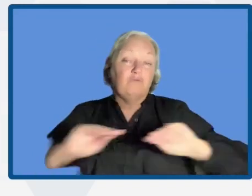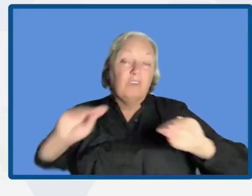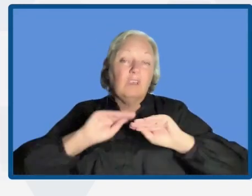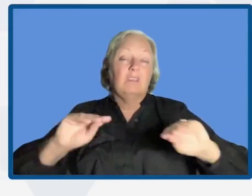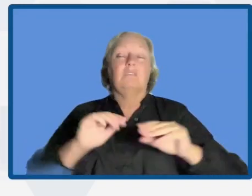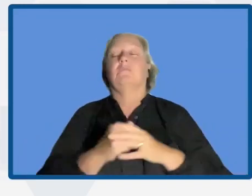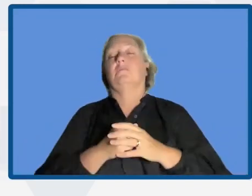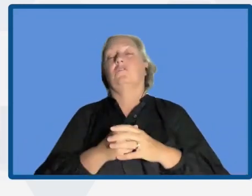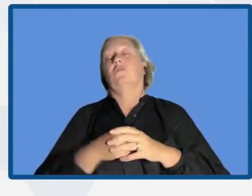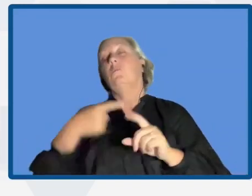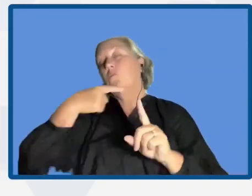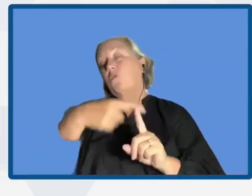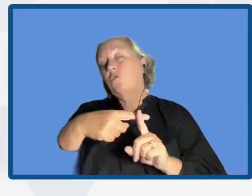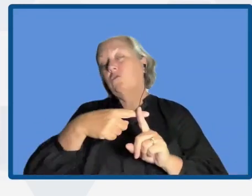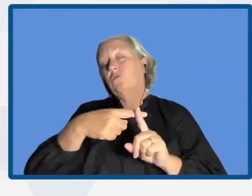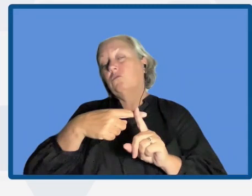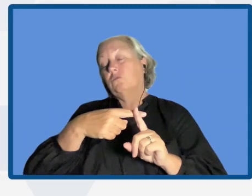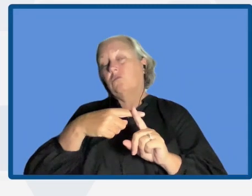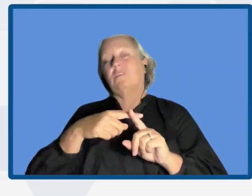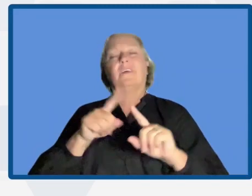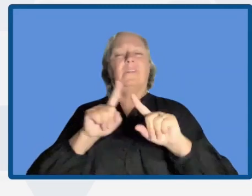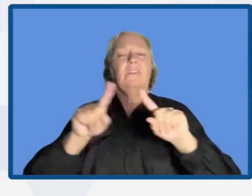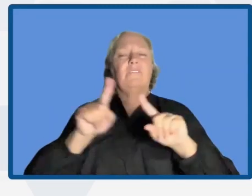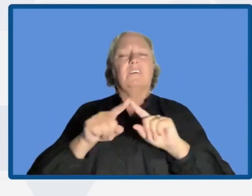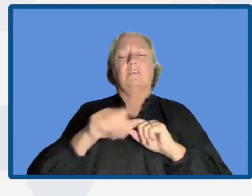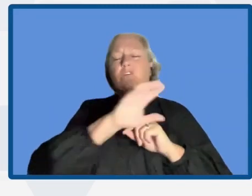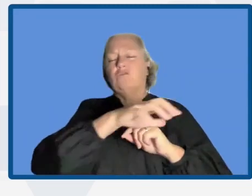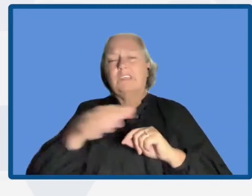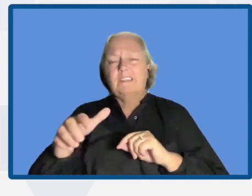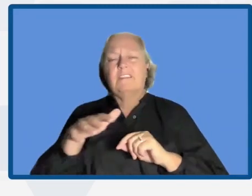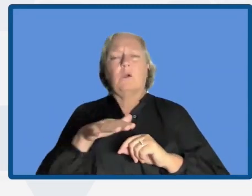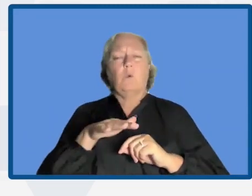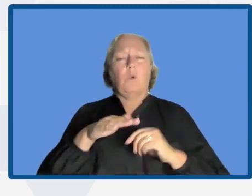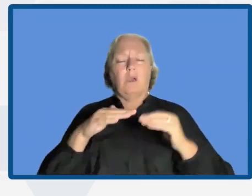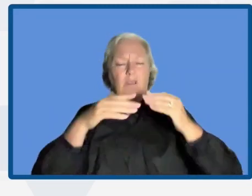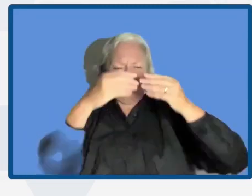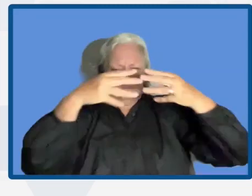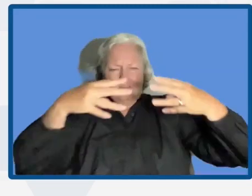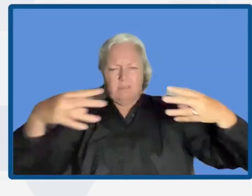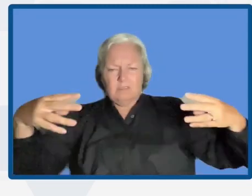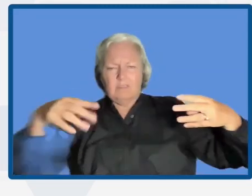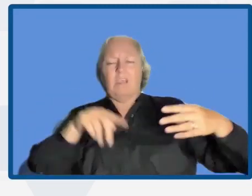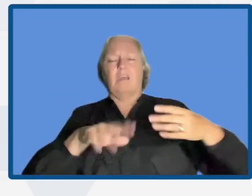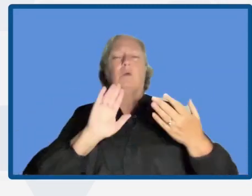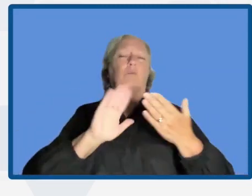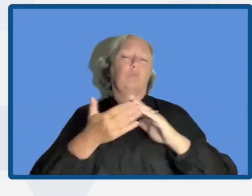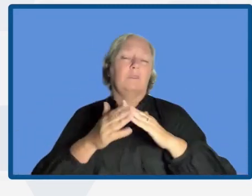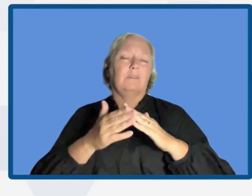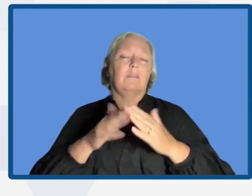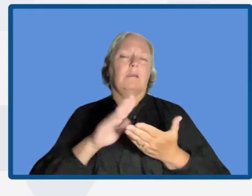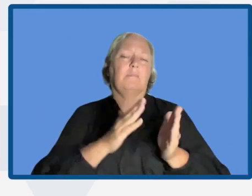also put together the different regional, municipal, departmental, and community plans.